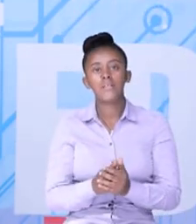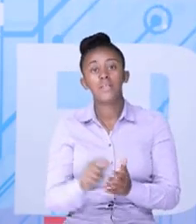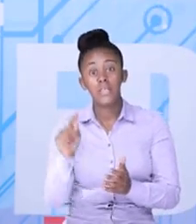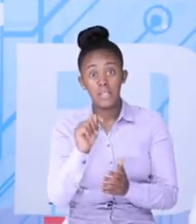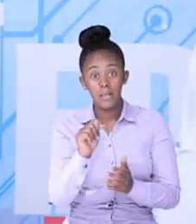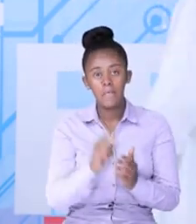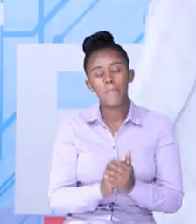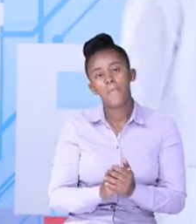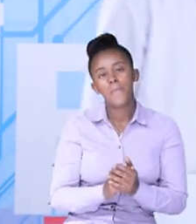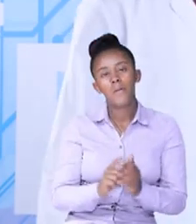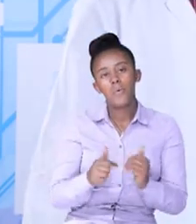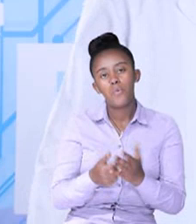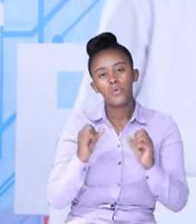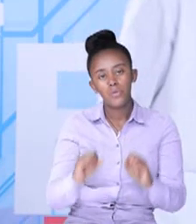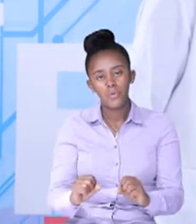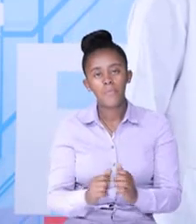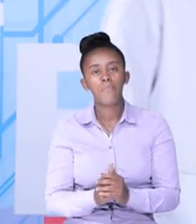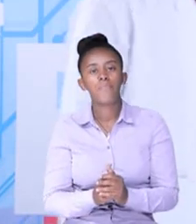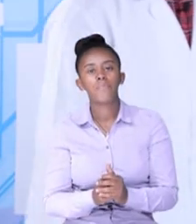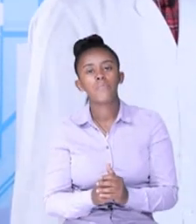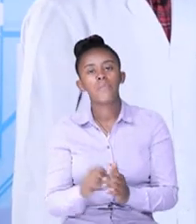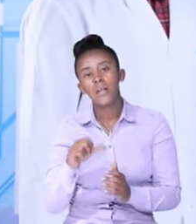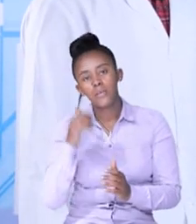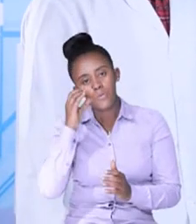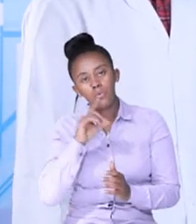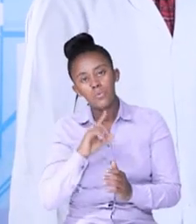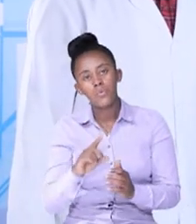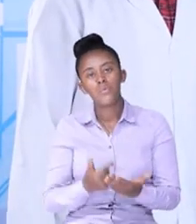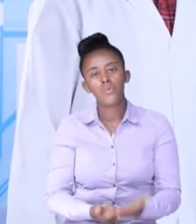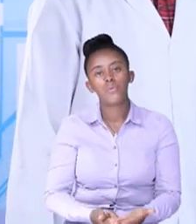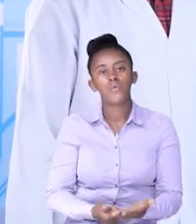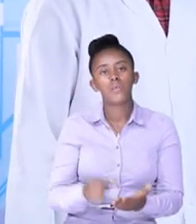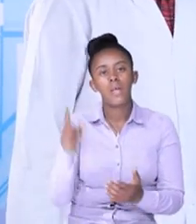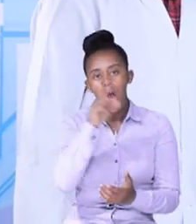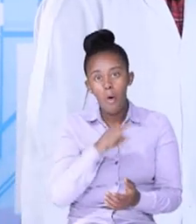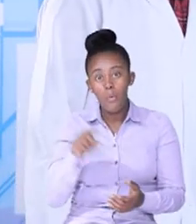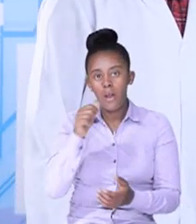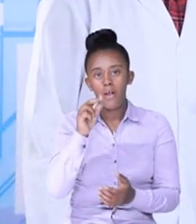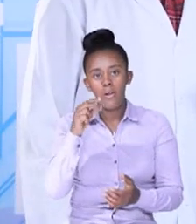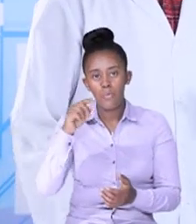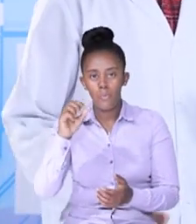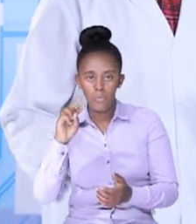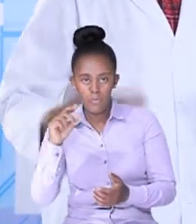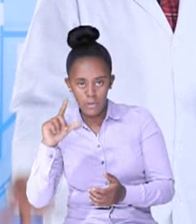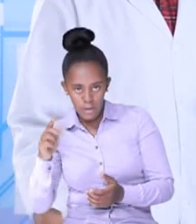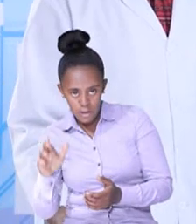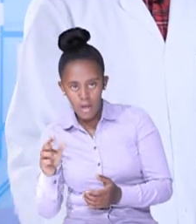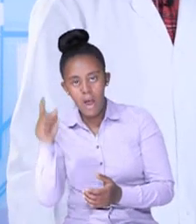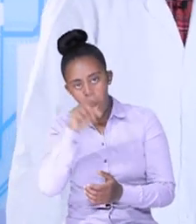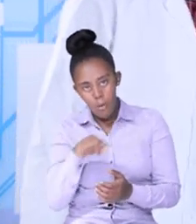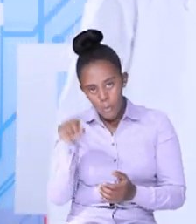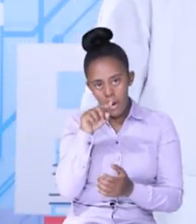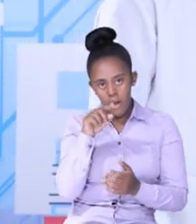it can be possible to determine frequency. And the other concept is it's also possible to find the angular velocity or angular